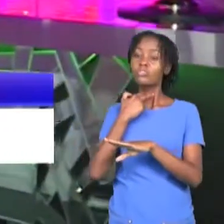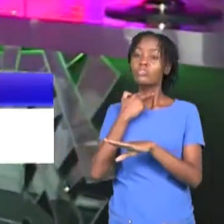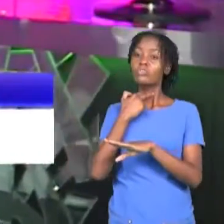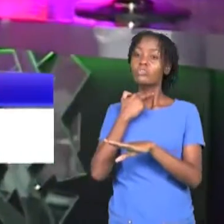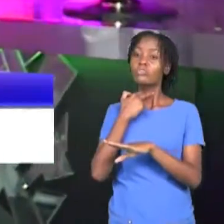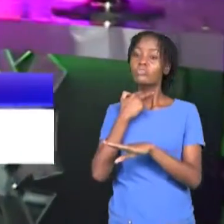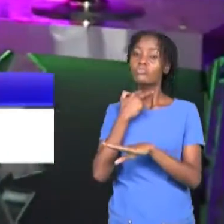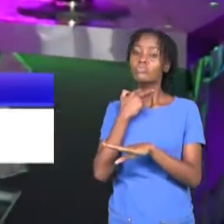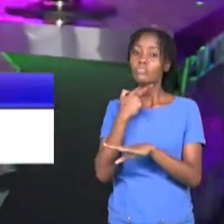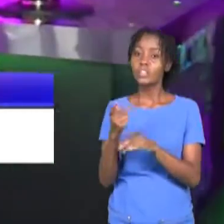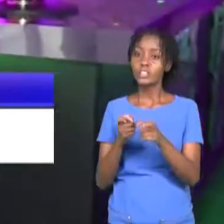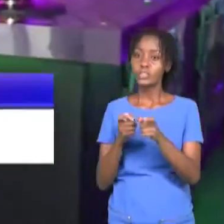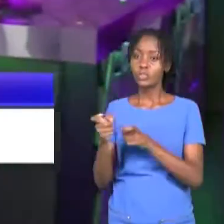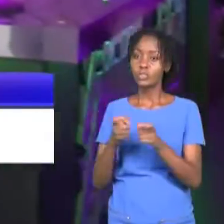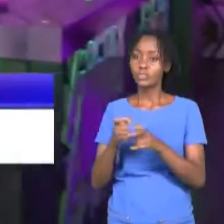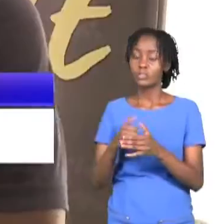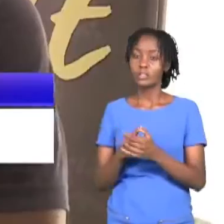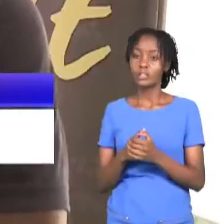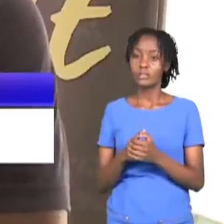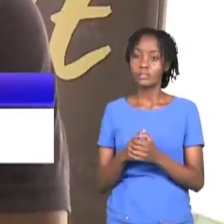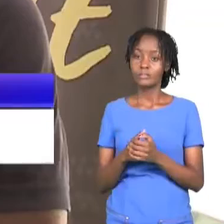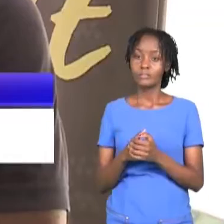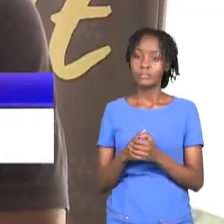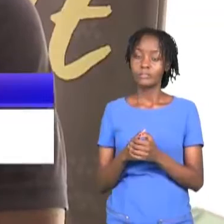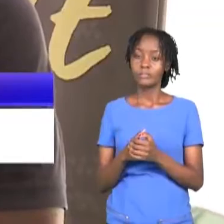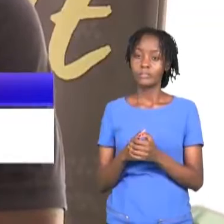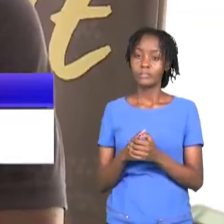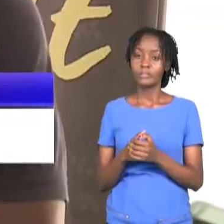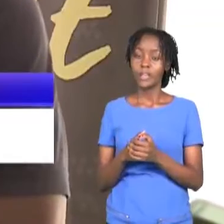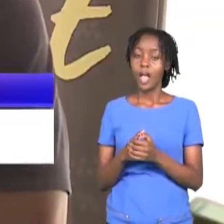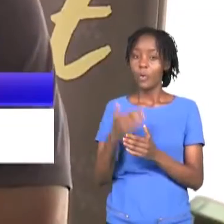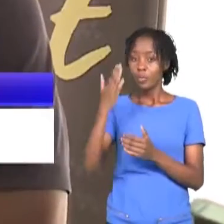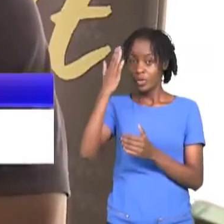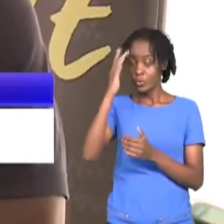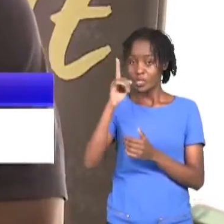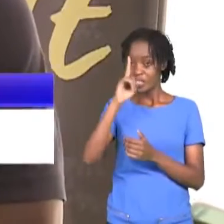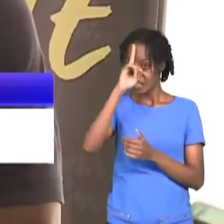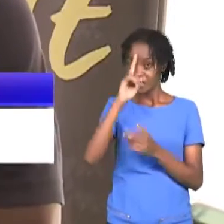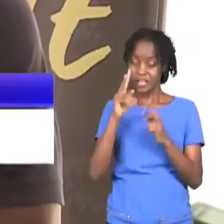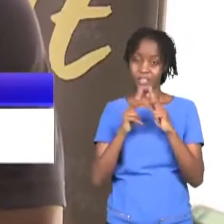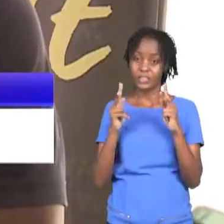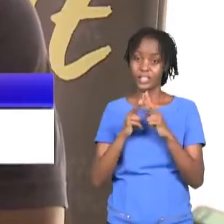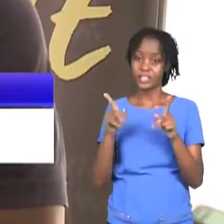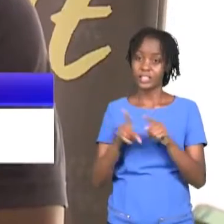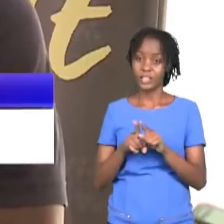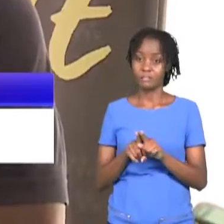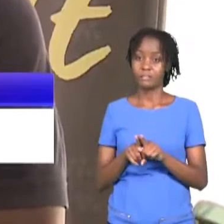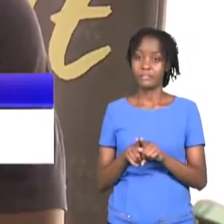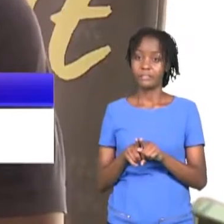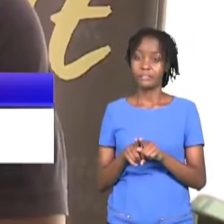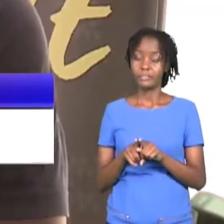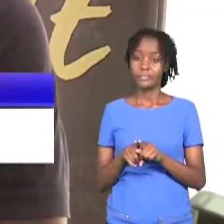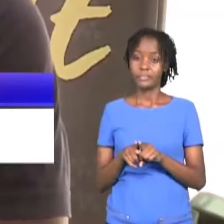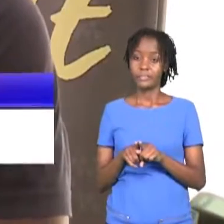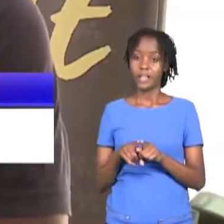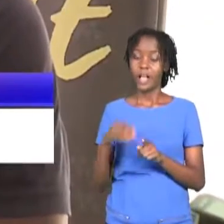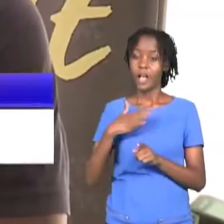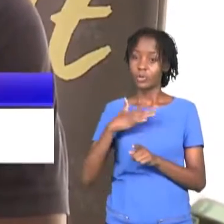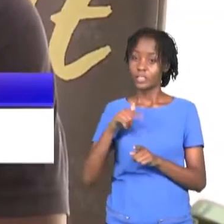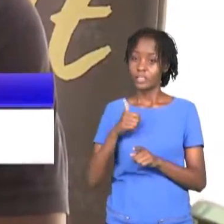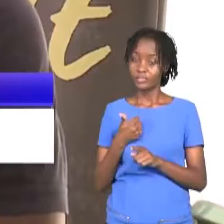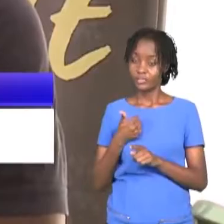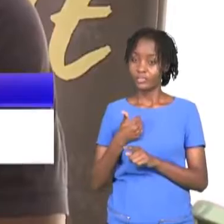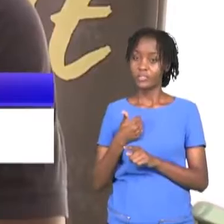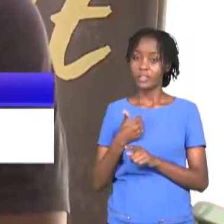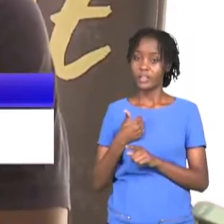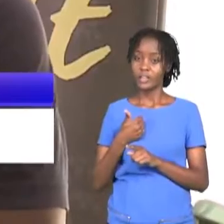money? But we do take this business very serious, and we do also take the complaints from the neighbors living